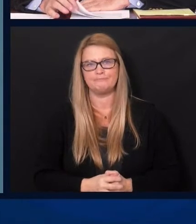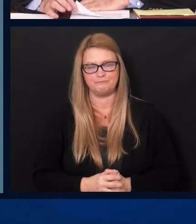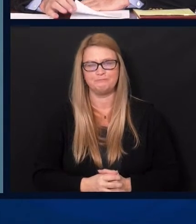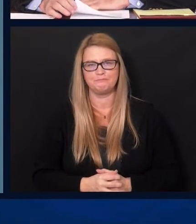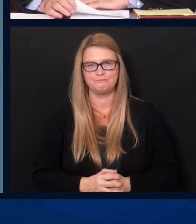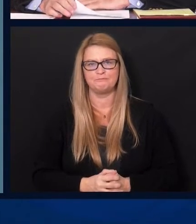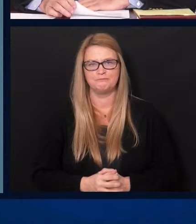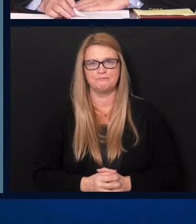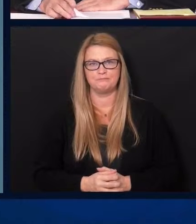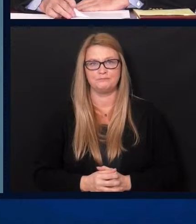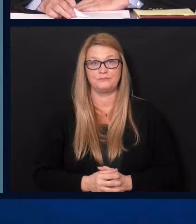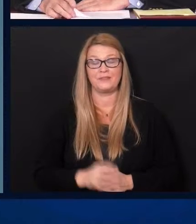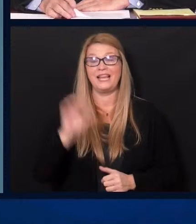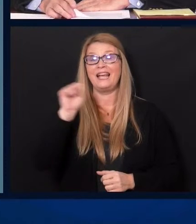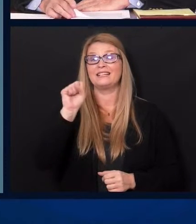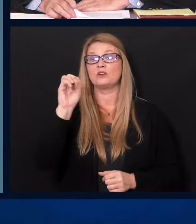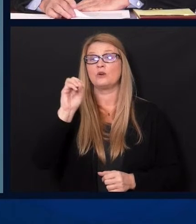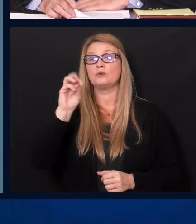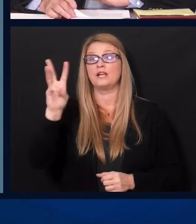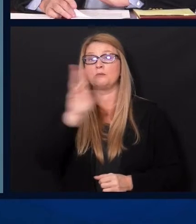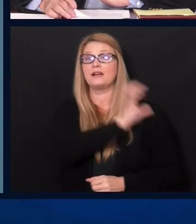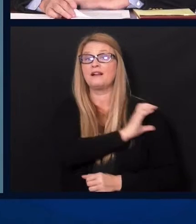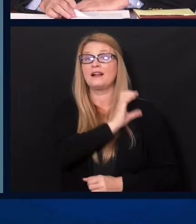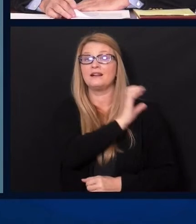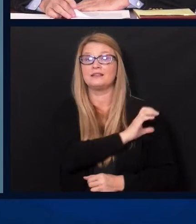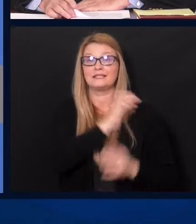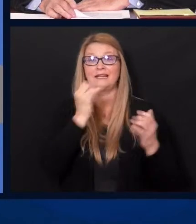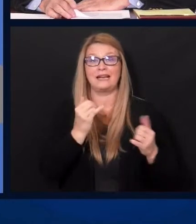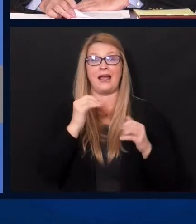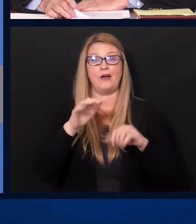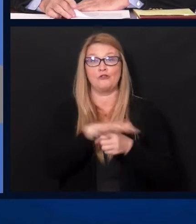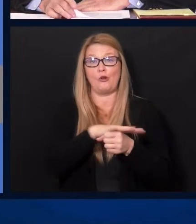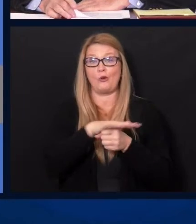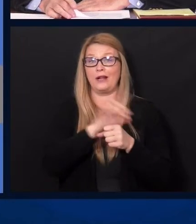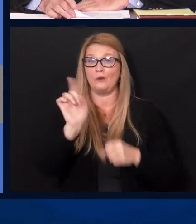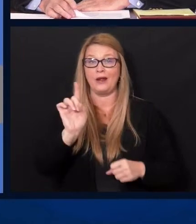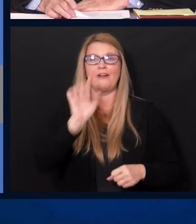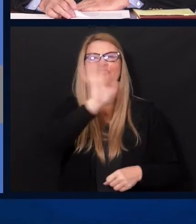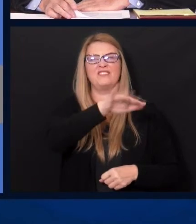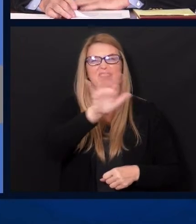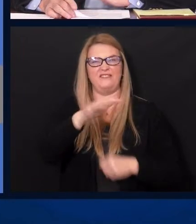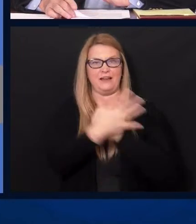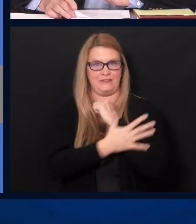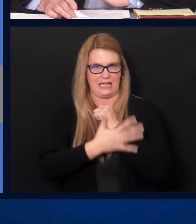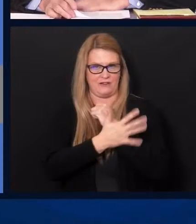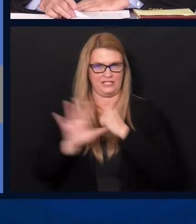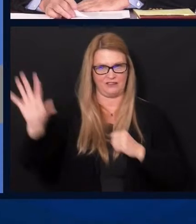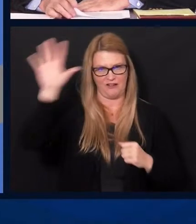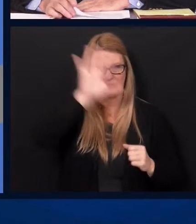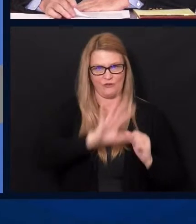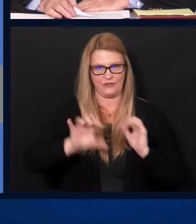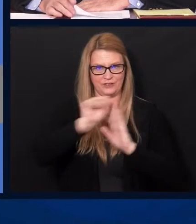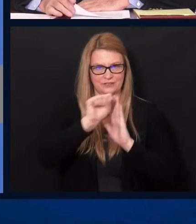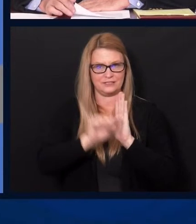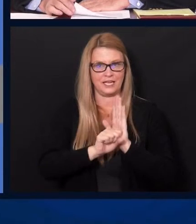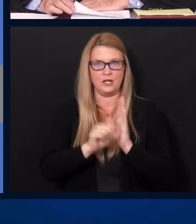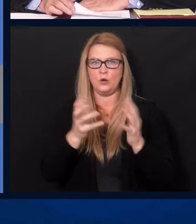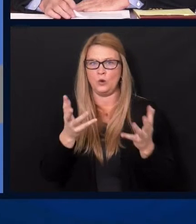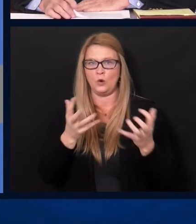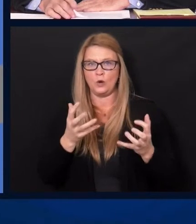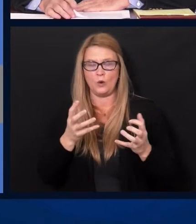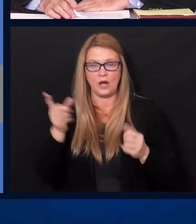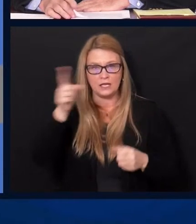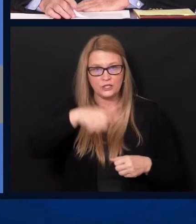As far as our Saving Our Wisdom clinics, we're in all 55 counties. You know, we want to absolutely push everybody